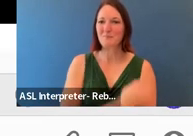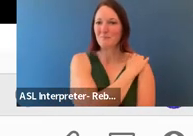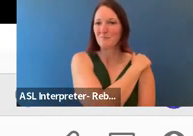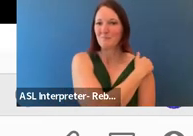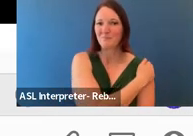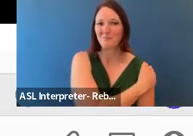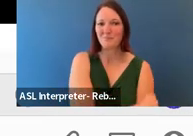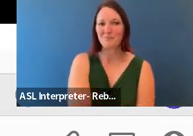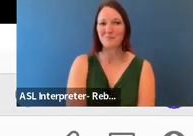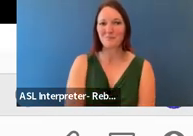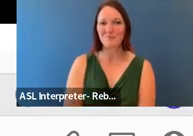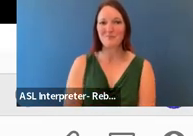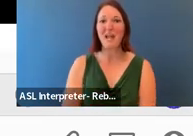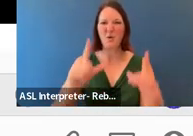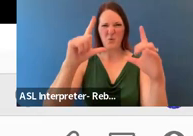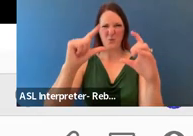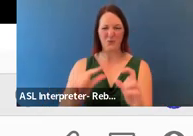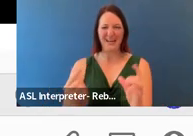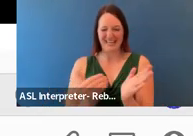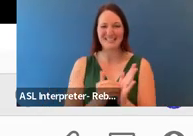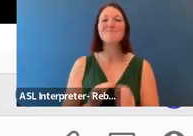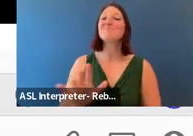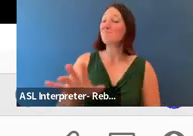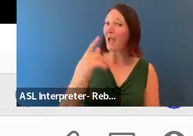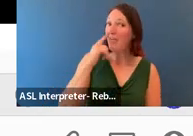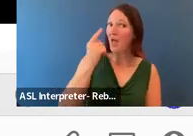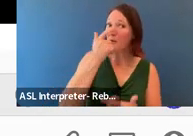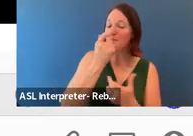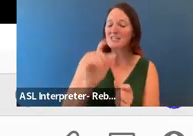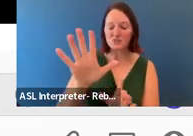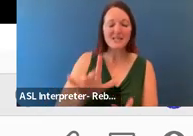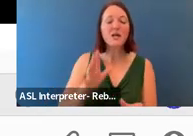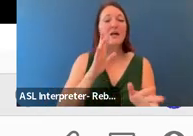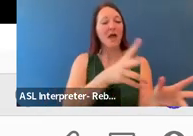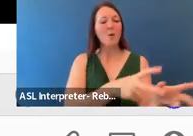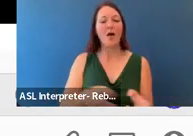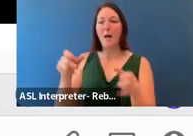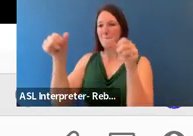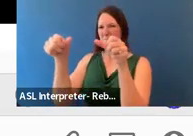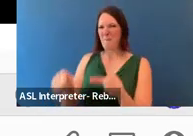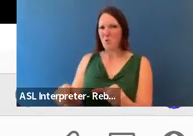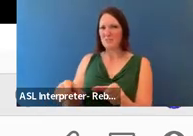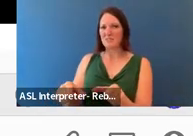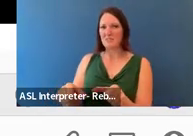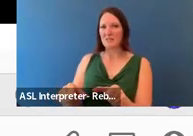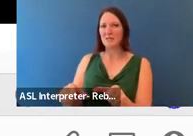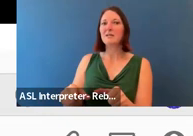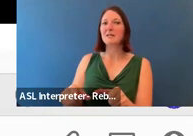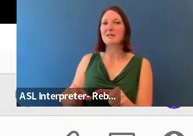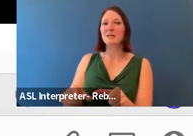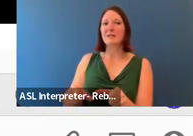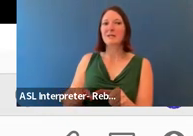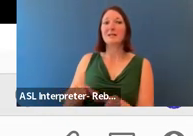Now we need to make this a little smaller. So I thought that it would be interesting, and we're going to post this to just discuss that in March